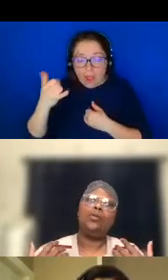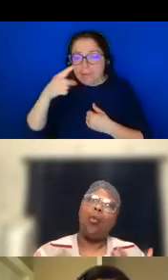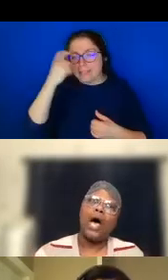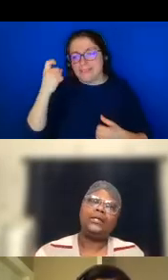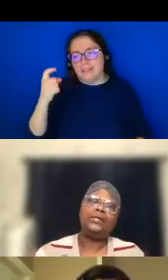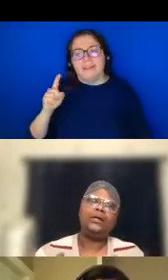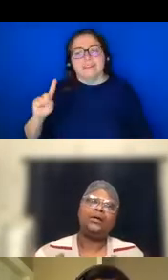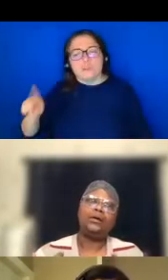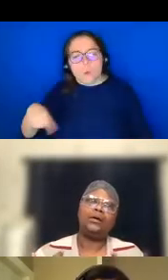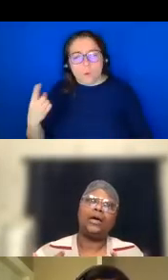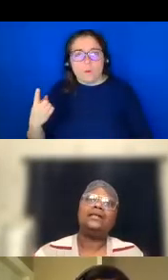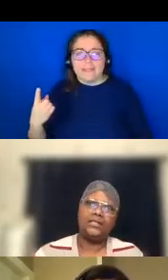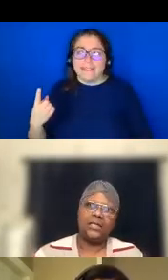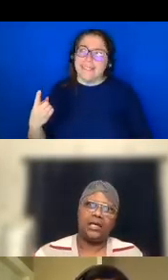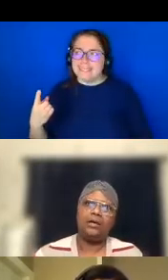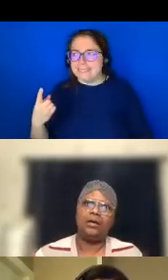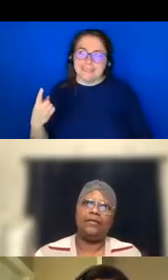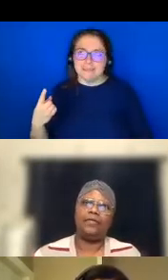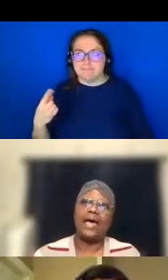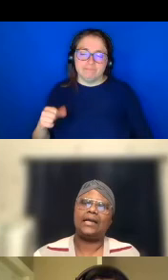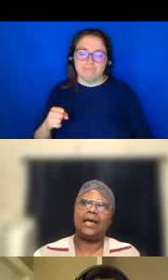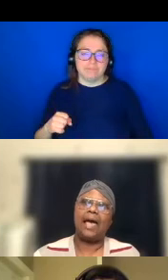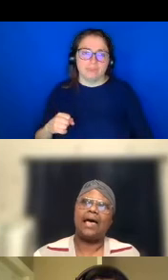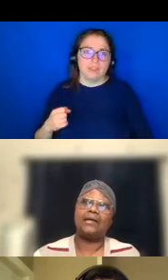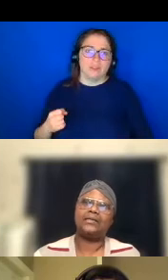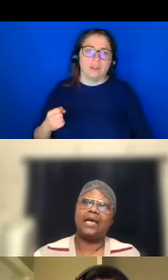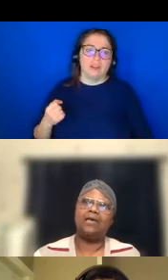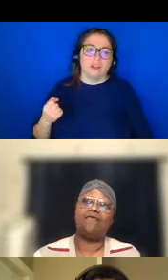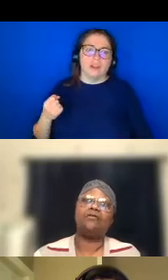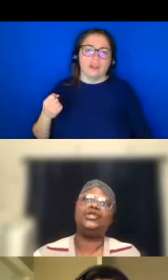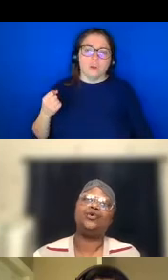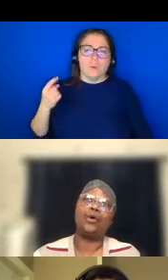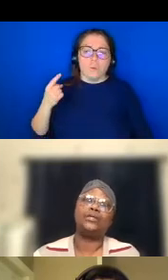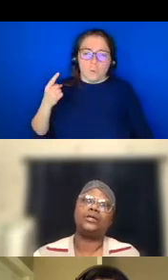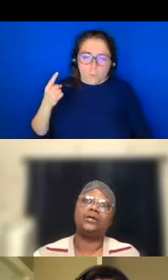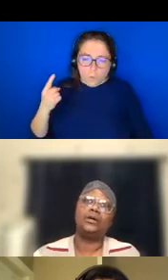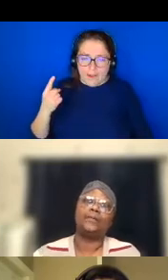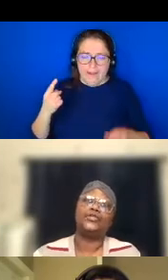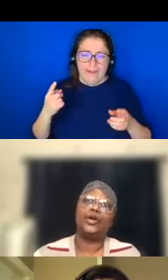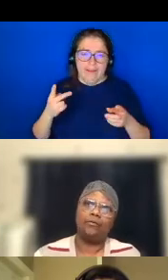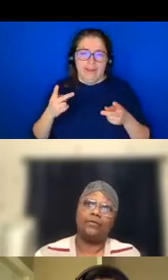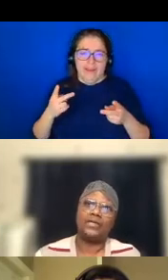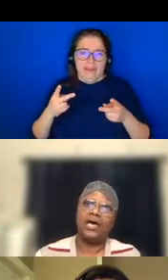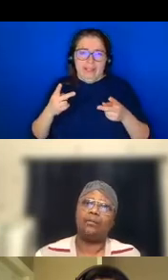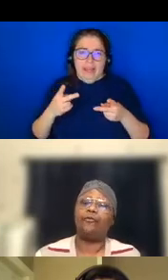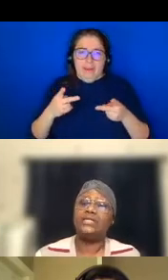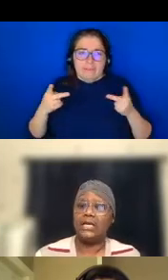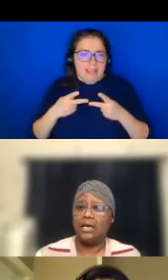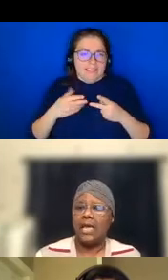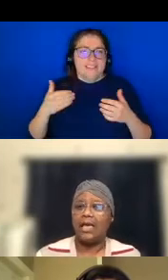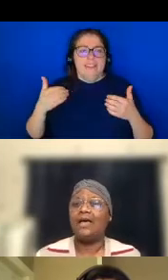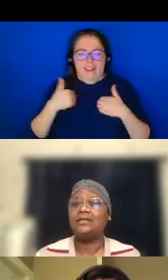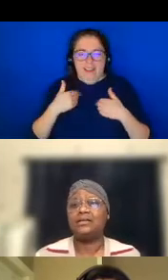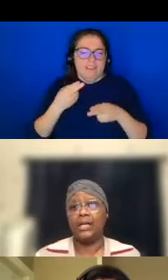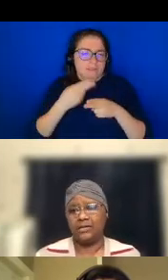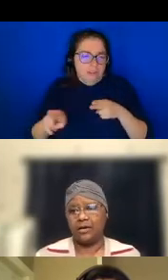only one entity that has a very short turnaround time for DNA,